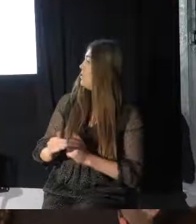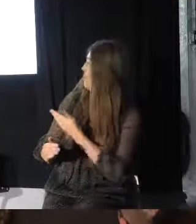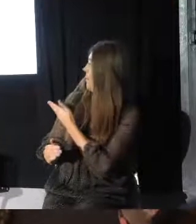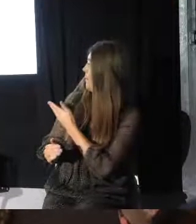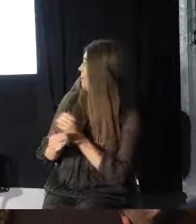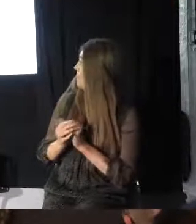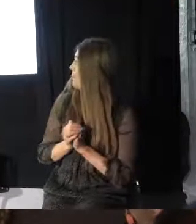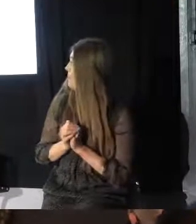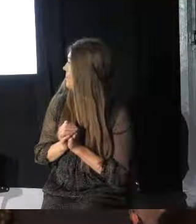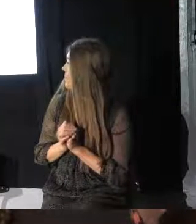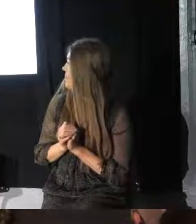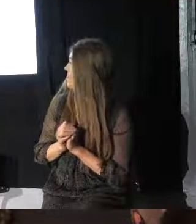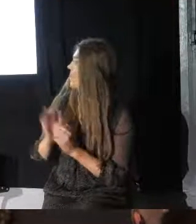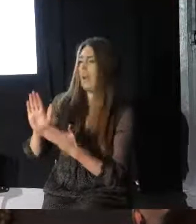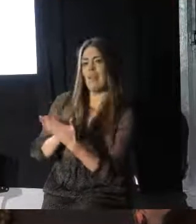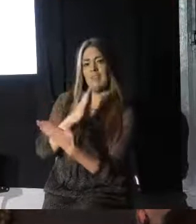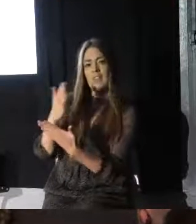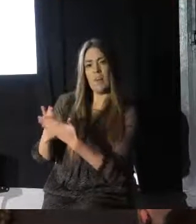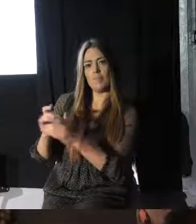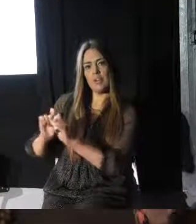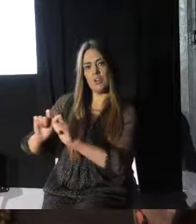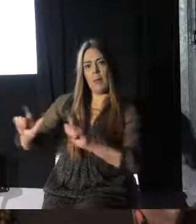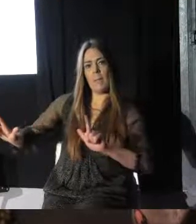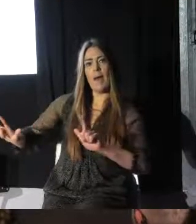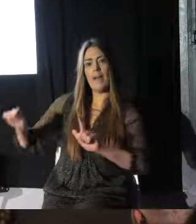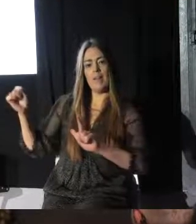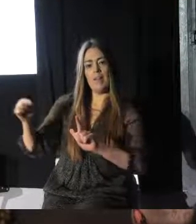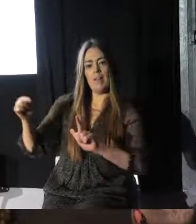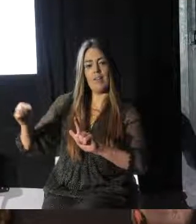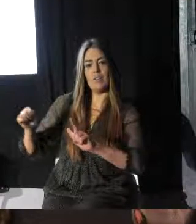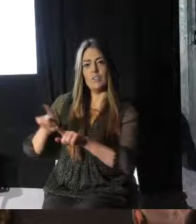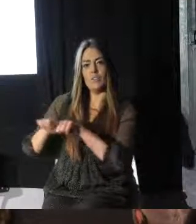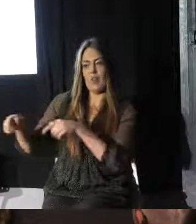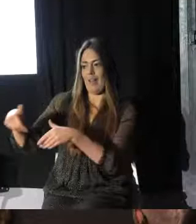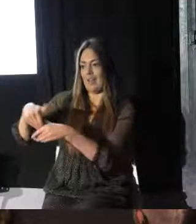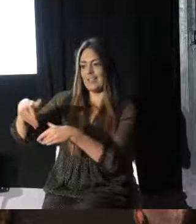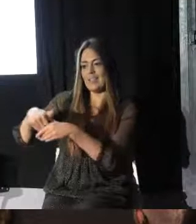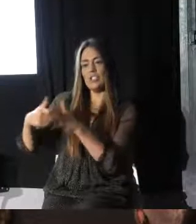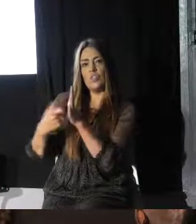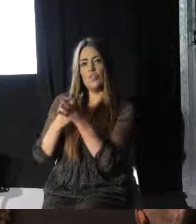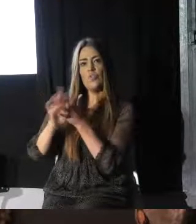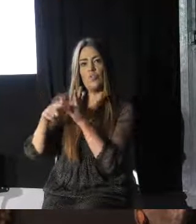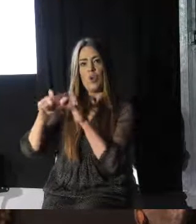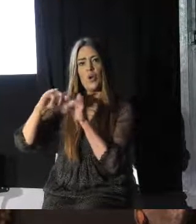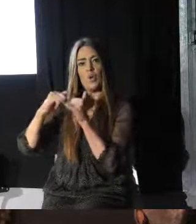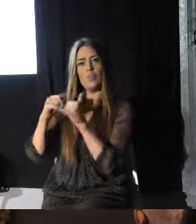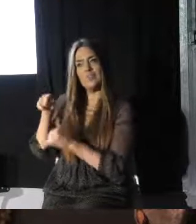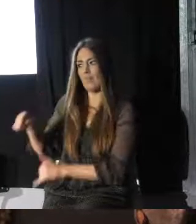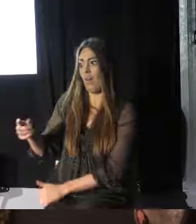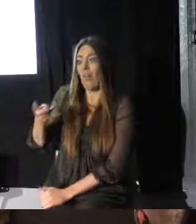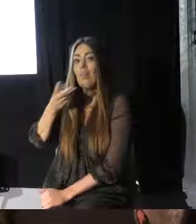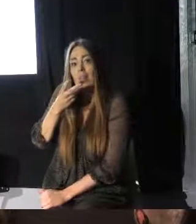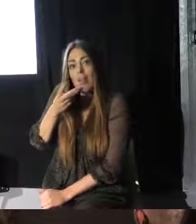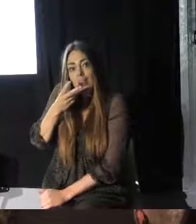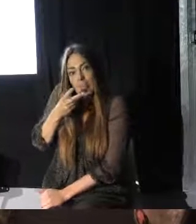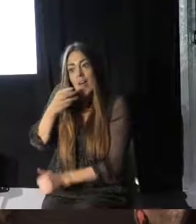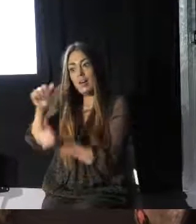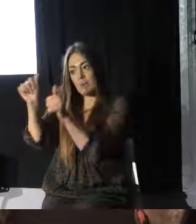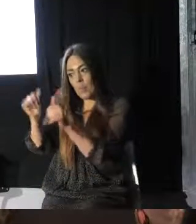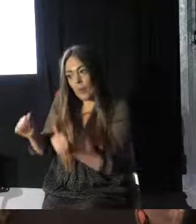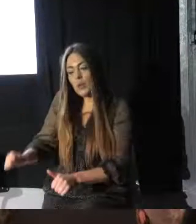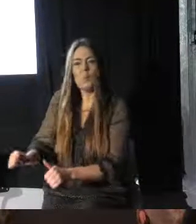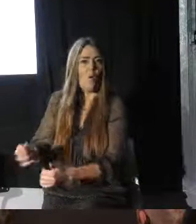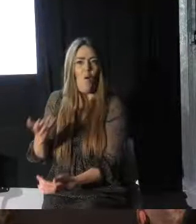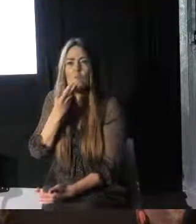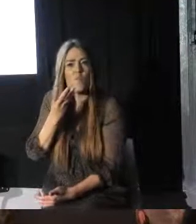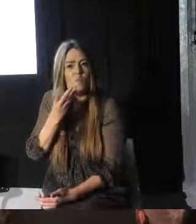this sort of interpretation panel, in order to contextualise roads. It's a fourth monument to roads on